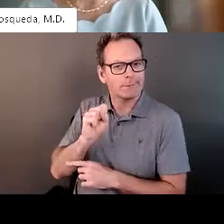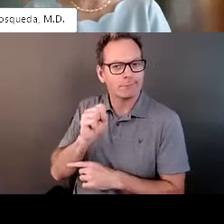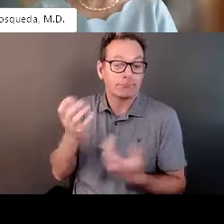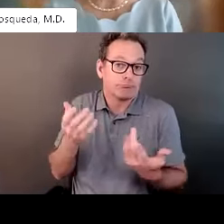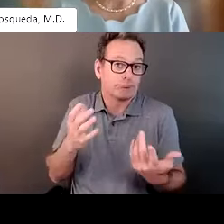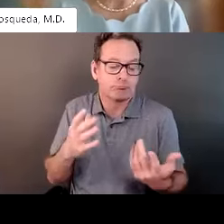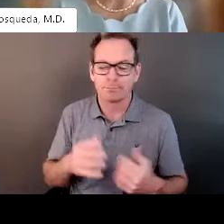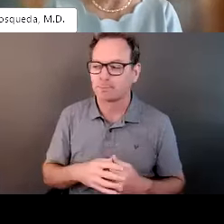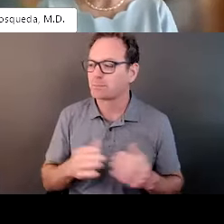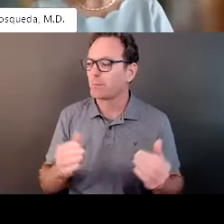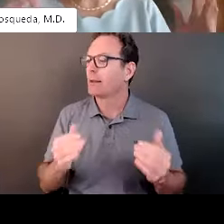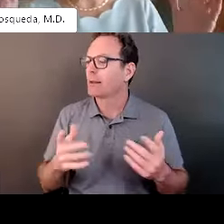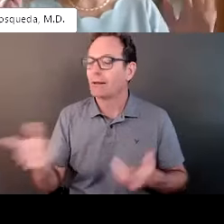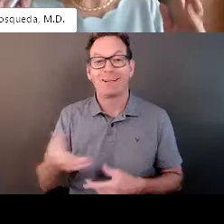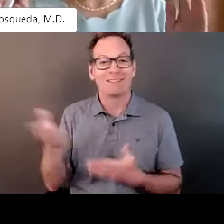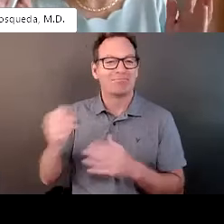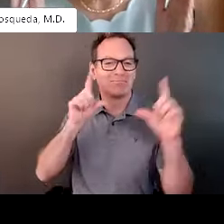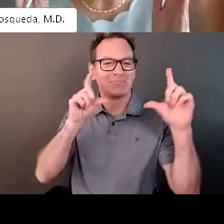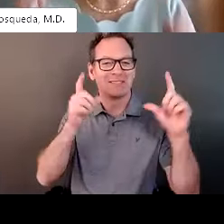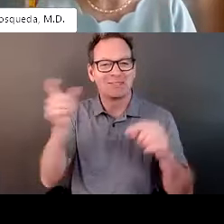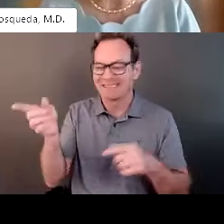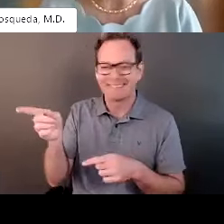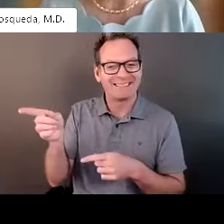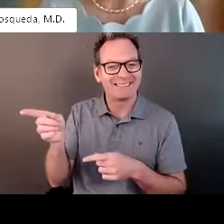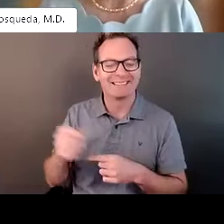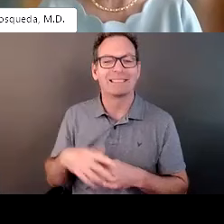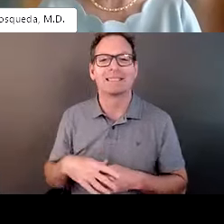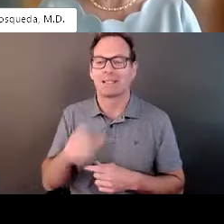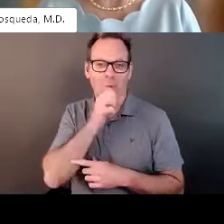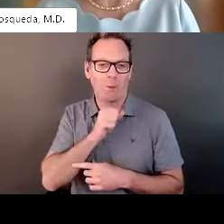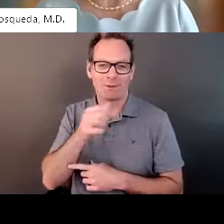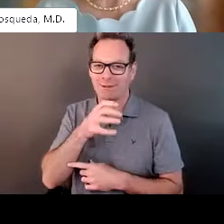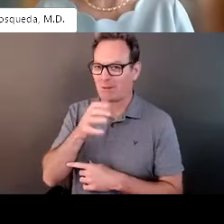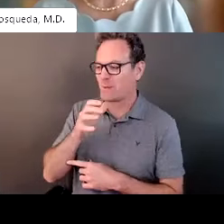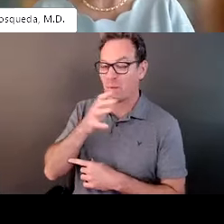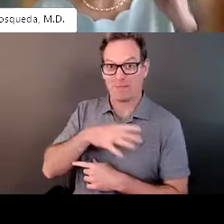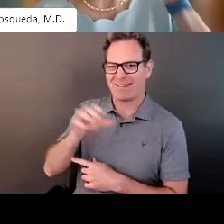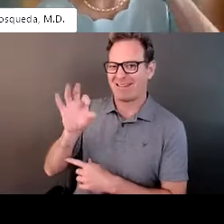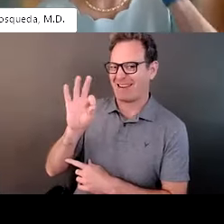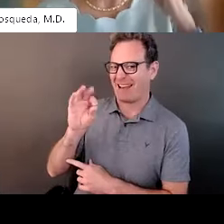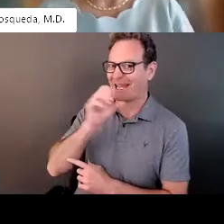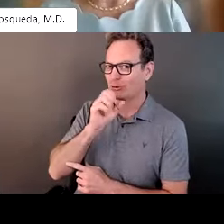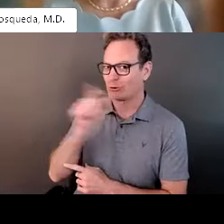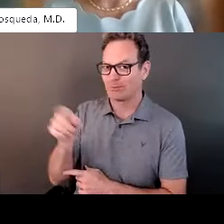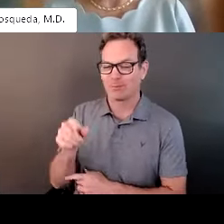a woman who turned 90. I frankly think the world would be a better place if we all were kissed by a large dog when we turned